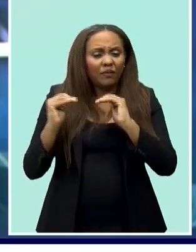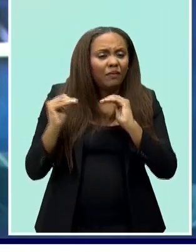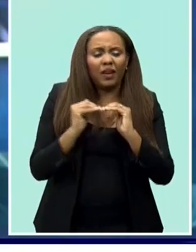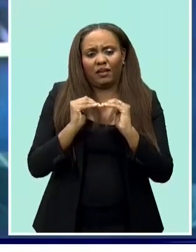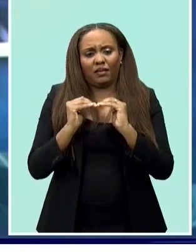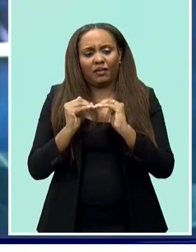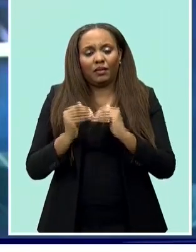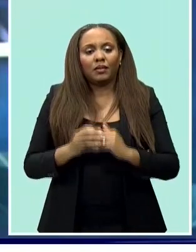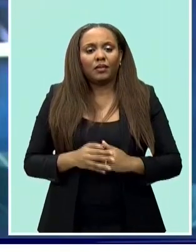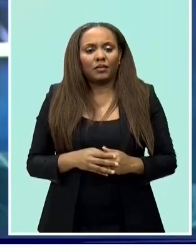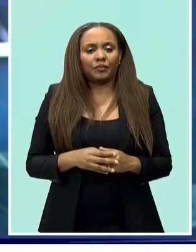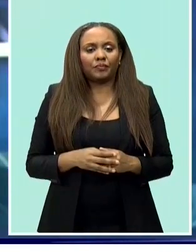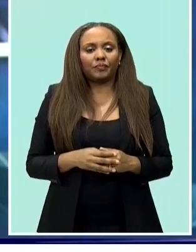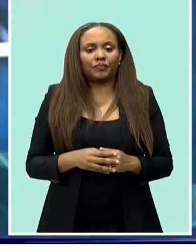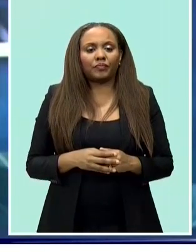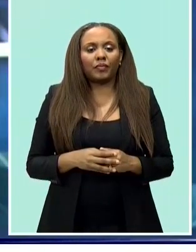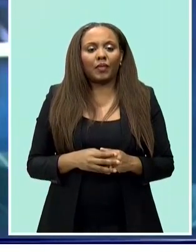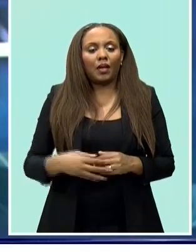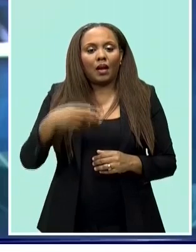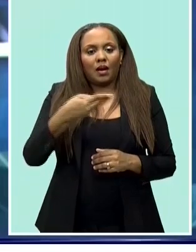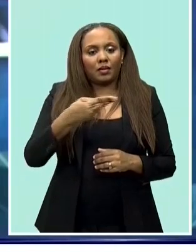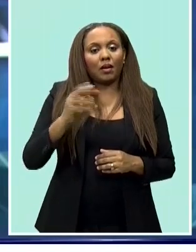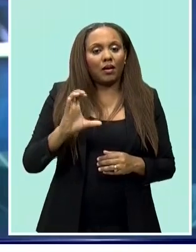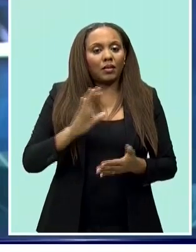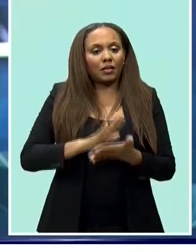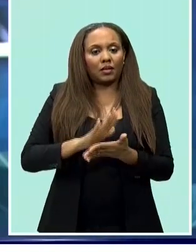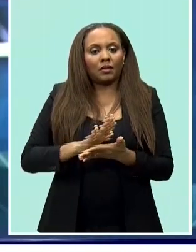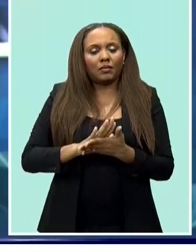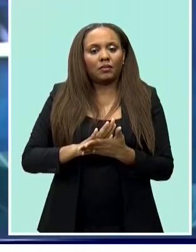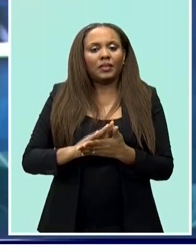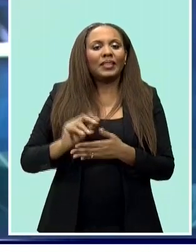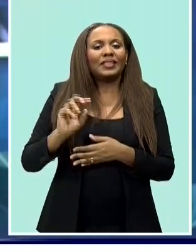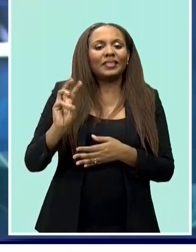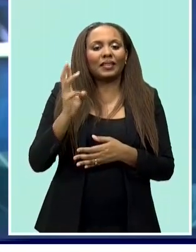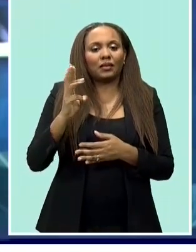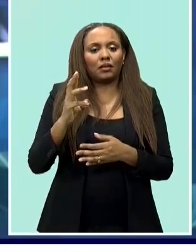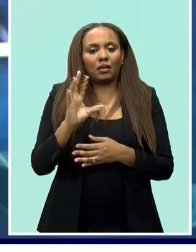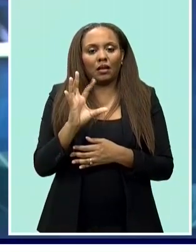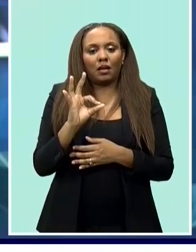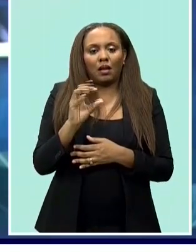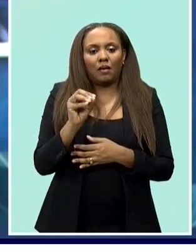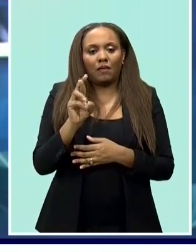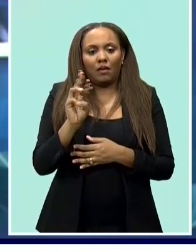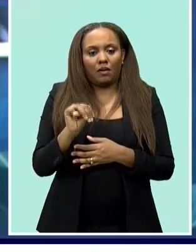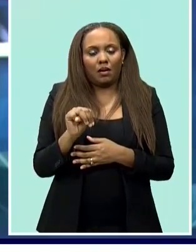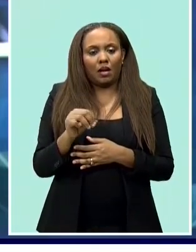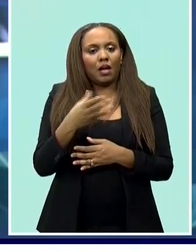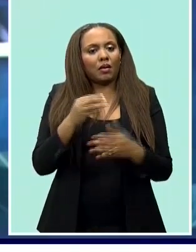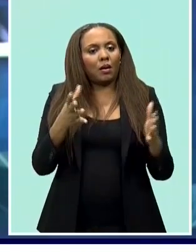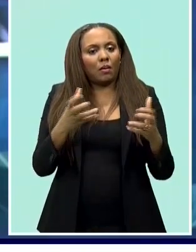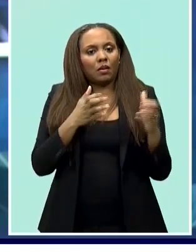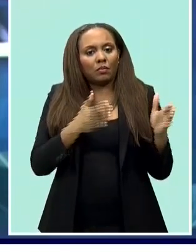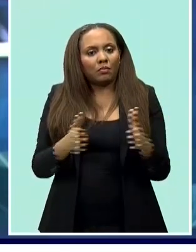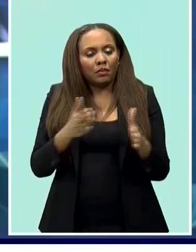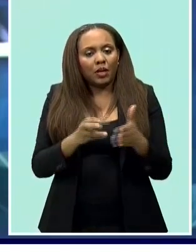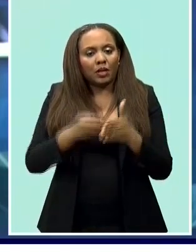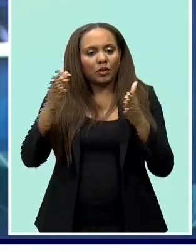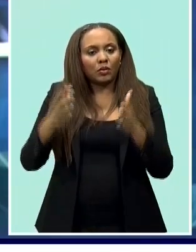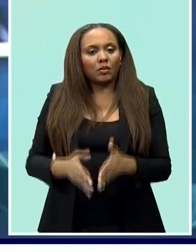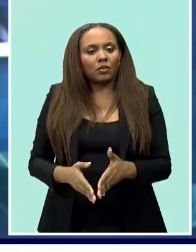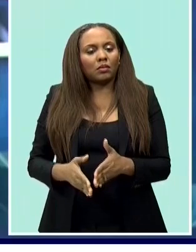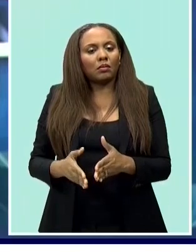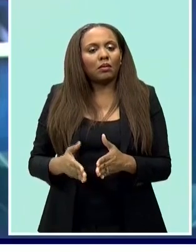One of the long-standing providers of sixth form education, Harrison College, is seeking to prepare fifth-year students much earlier for advanced studies.